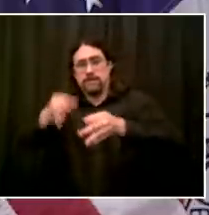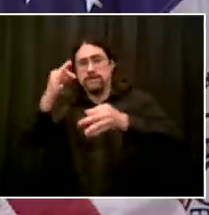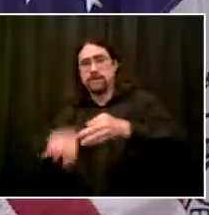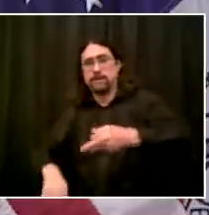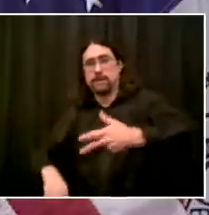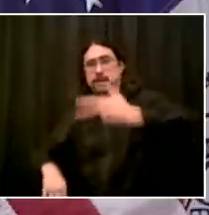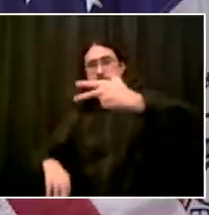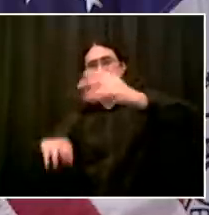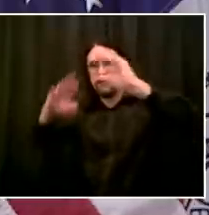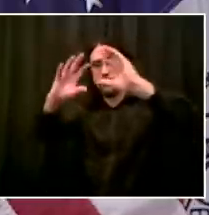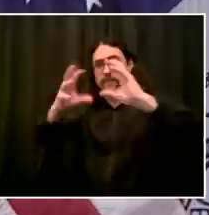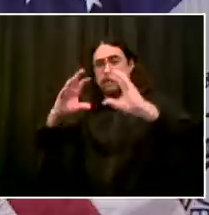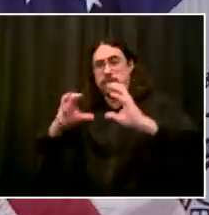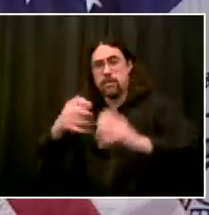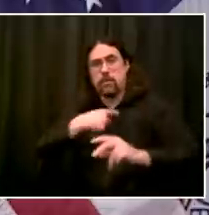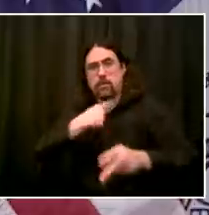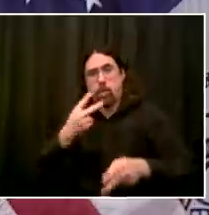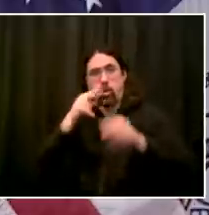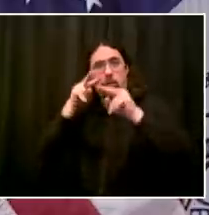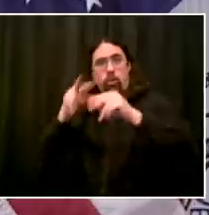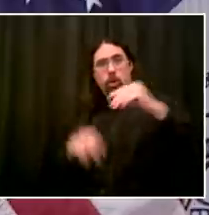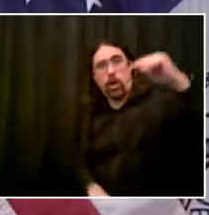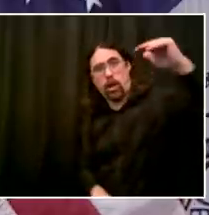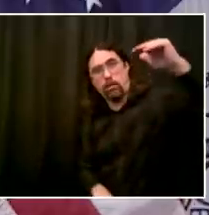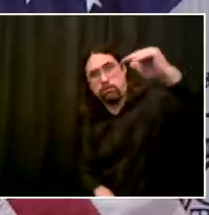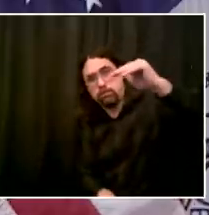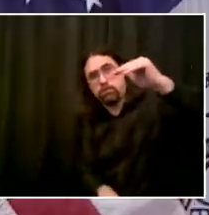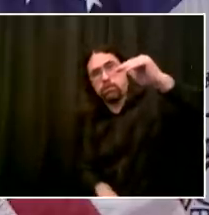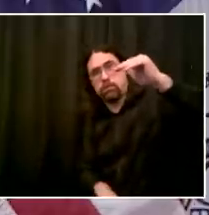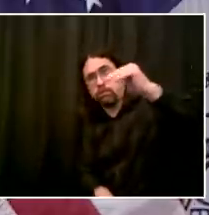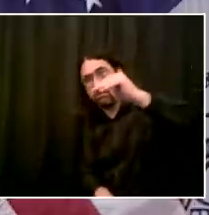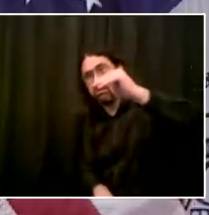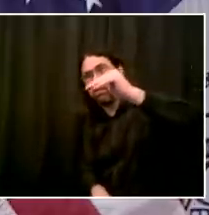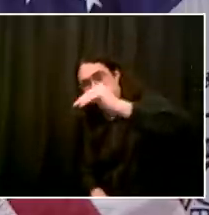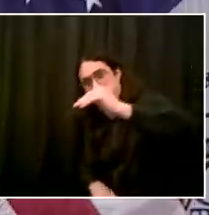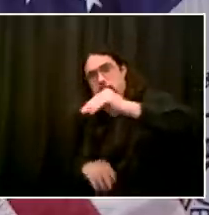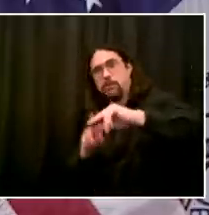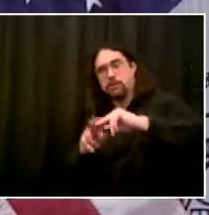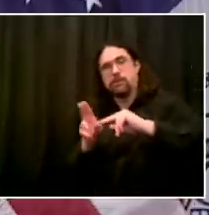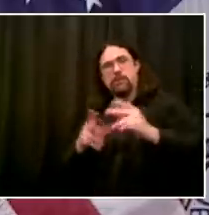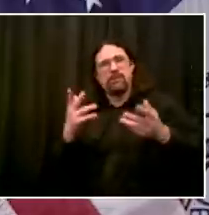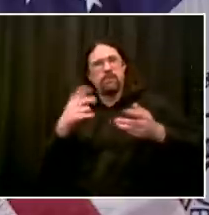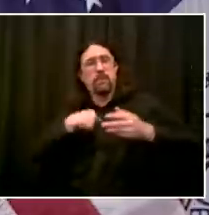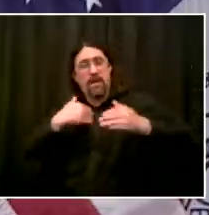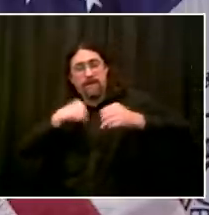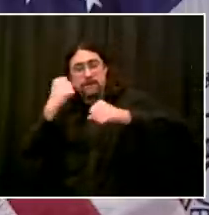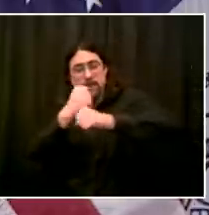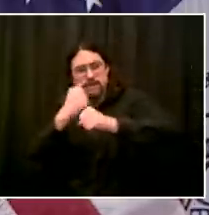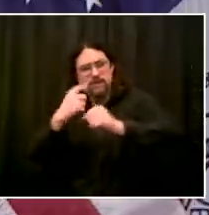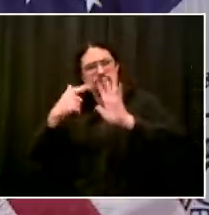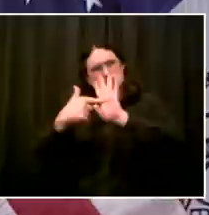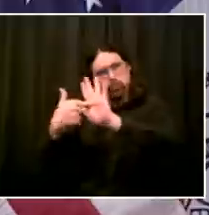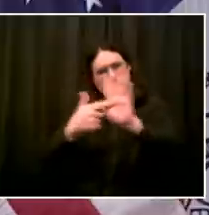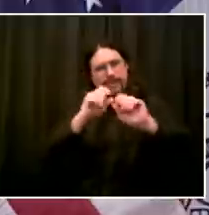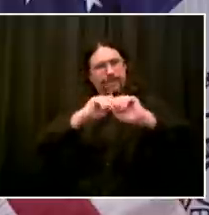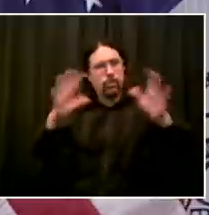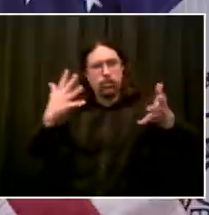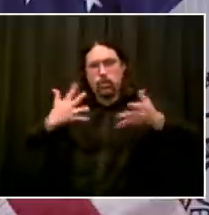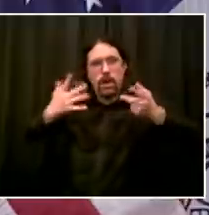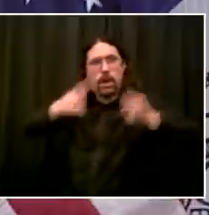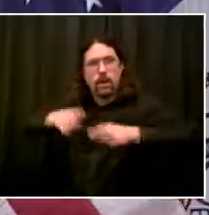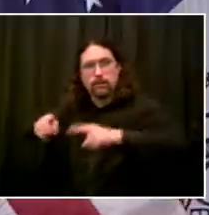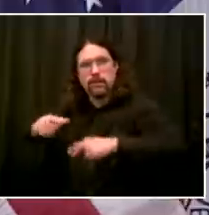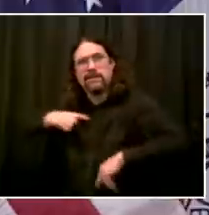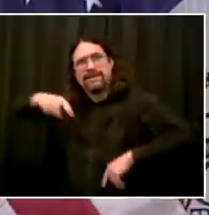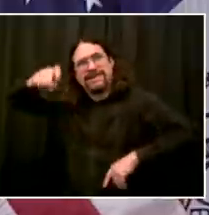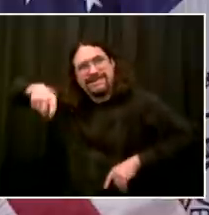see it on a sustained basis, it was, you know, highly debatable, and we had to prove it. And the trend lines were a